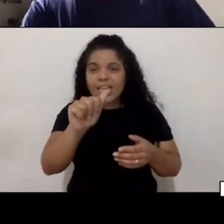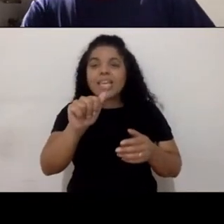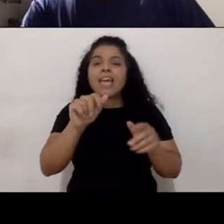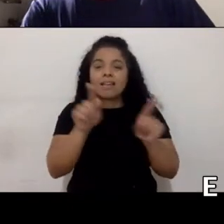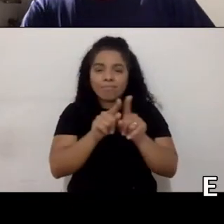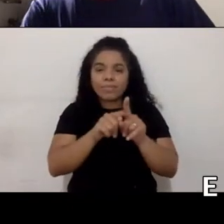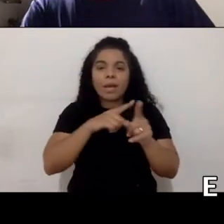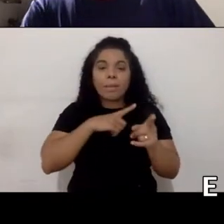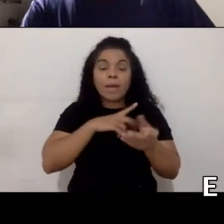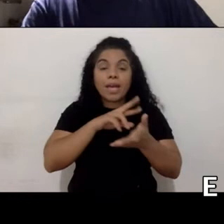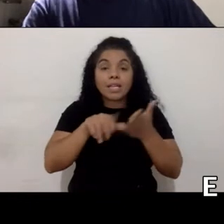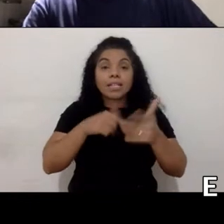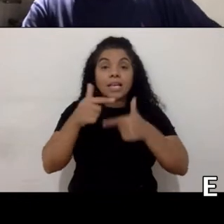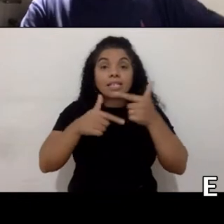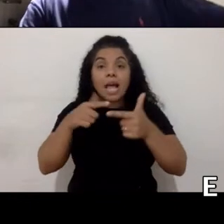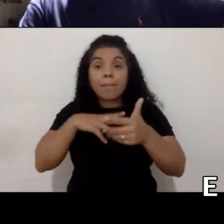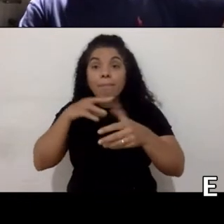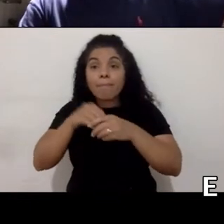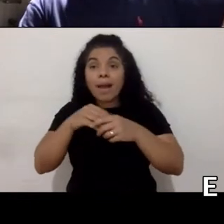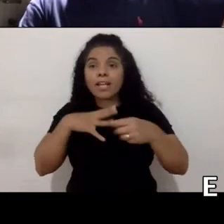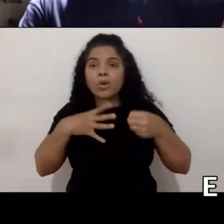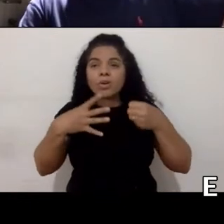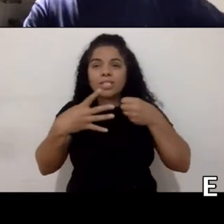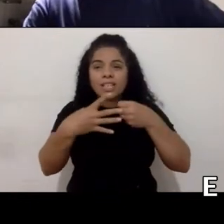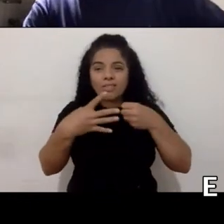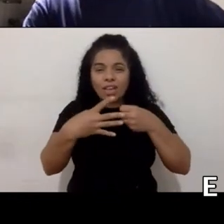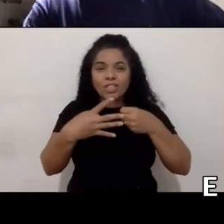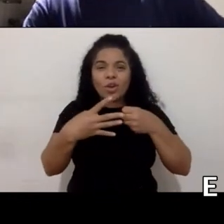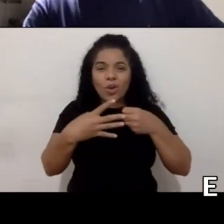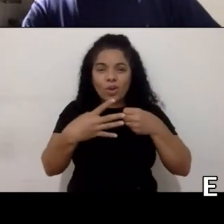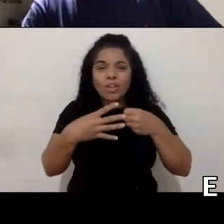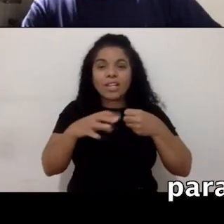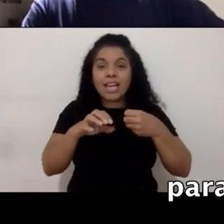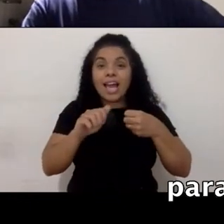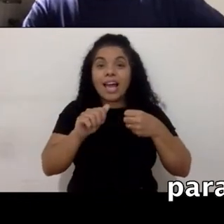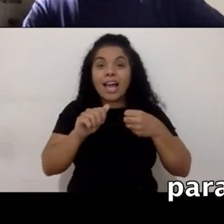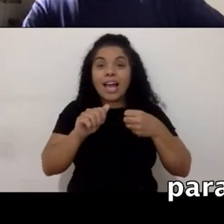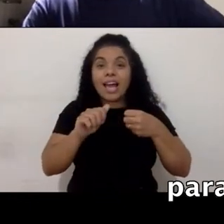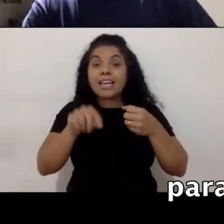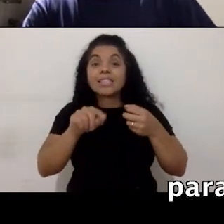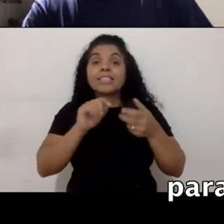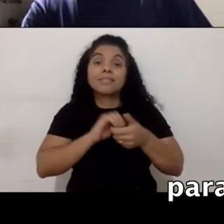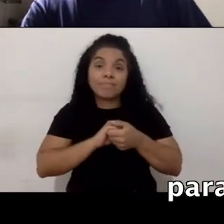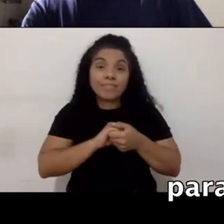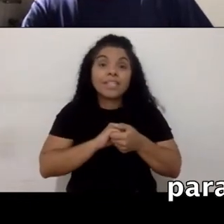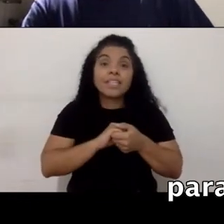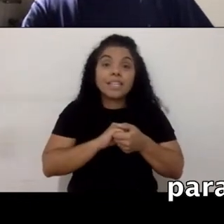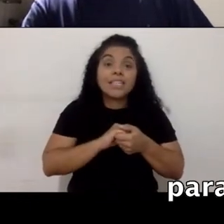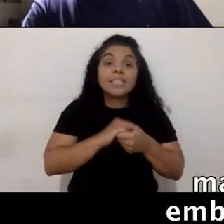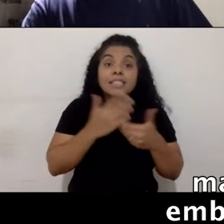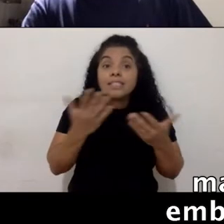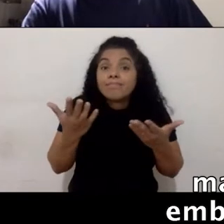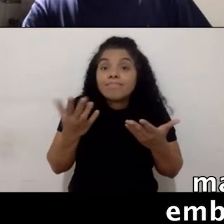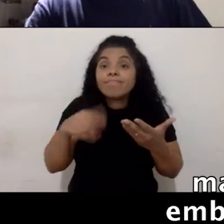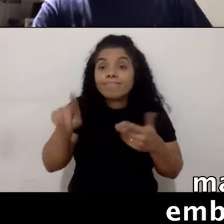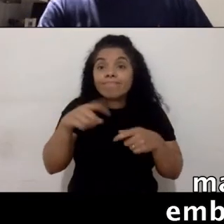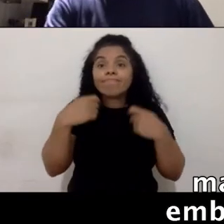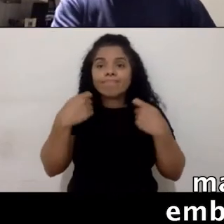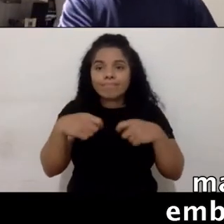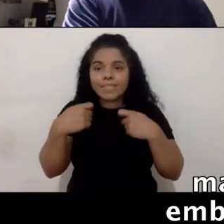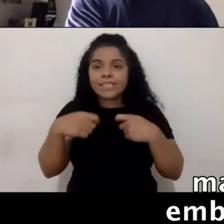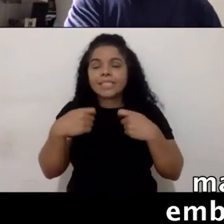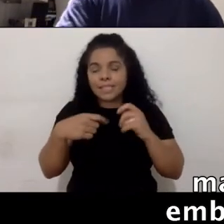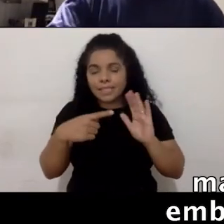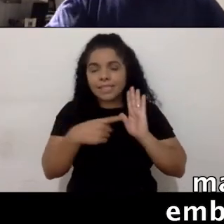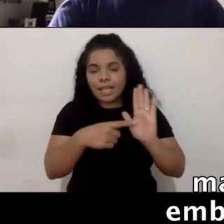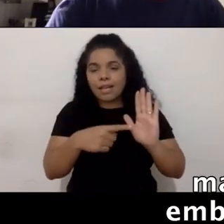servers, and so they're having to bring those over to more modern platforms, but they're not able to take them, whereas they